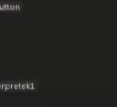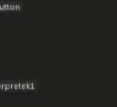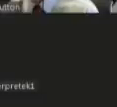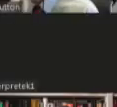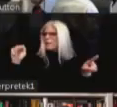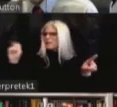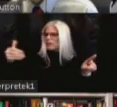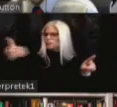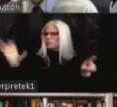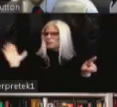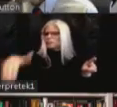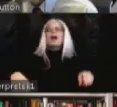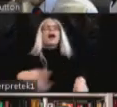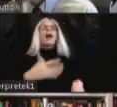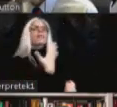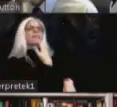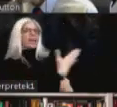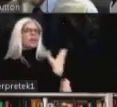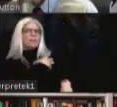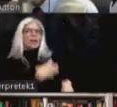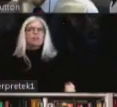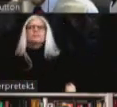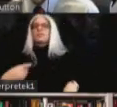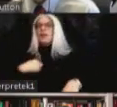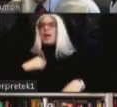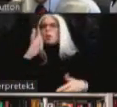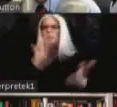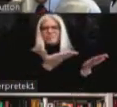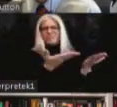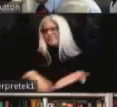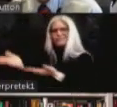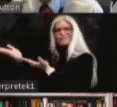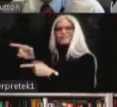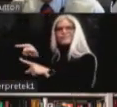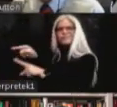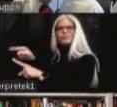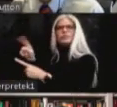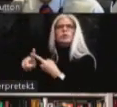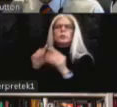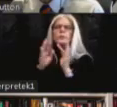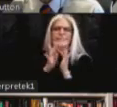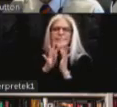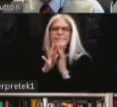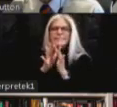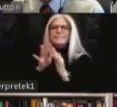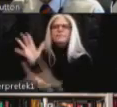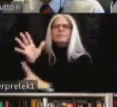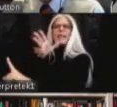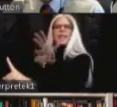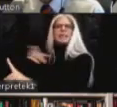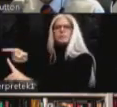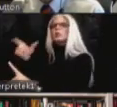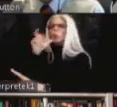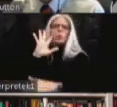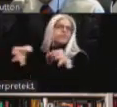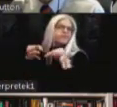Mayor, Mr. Commission. I'm going to actually hand it to Ms. Bowie, who is going to walk us through this process.